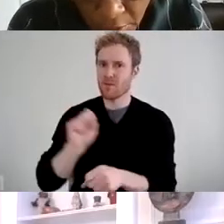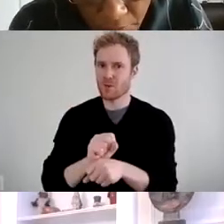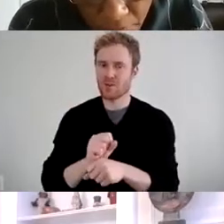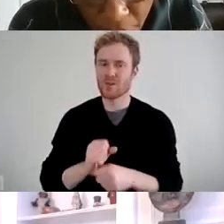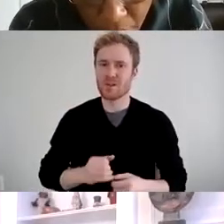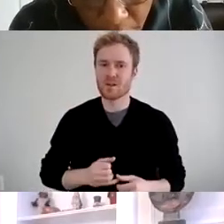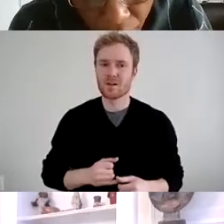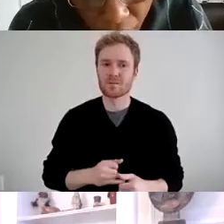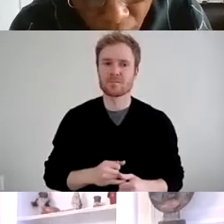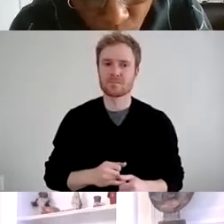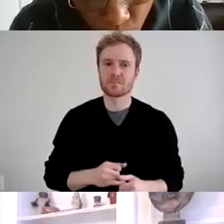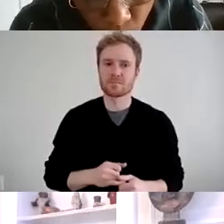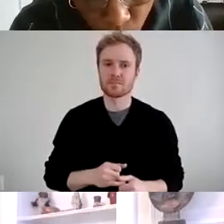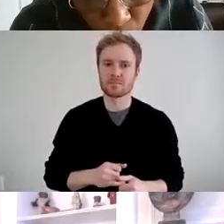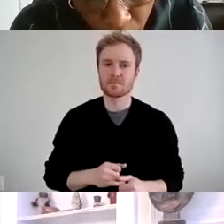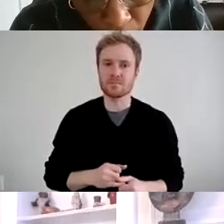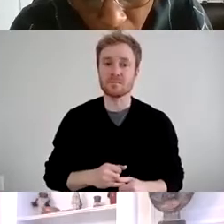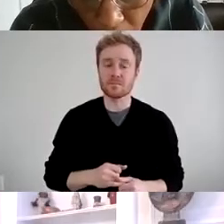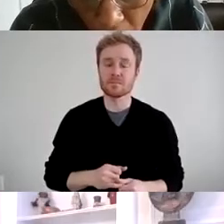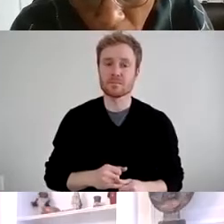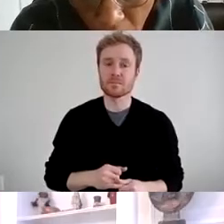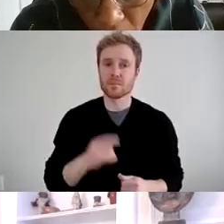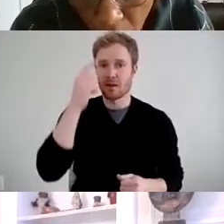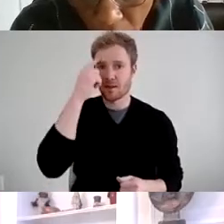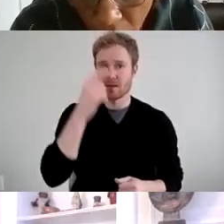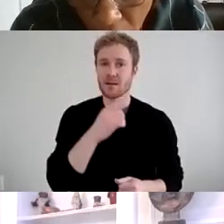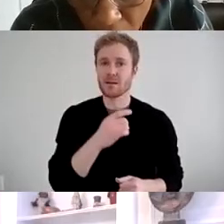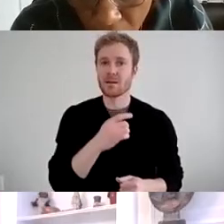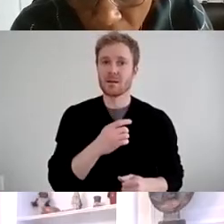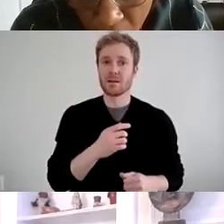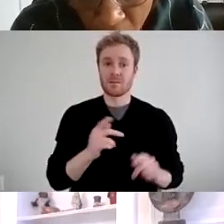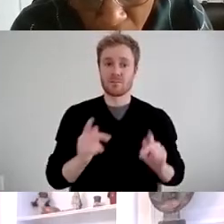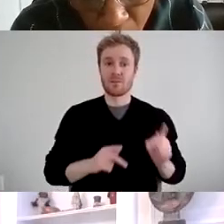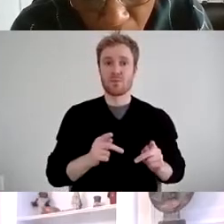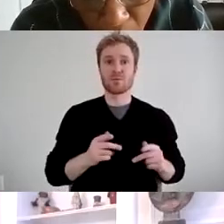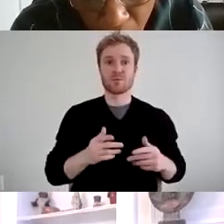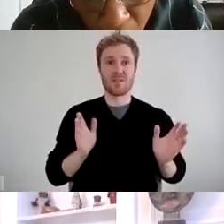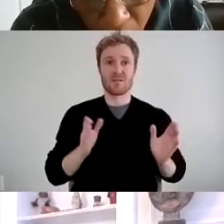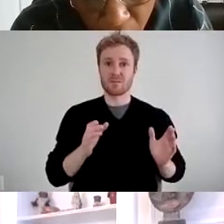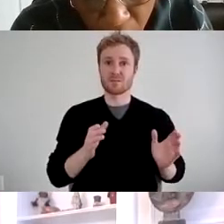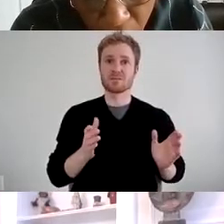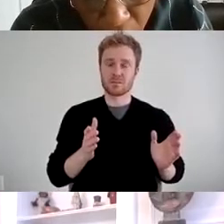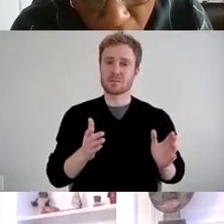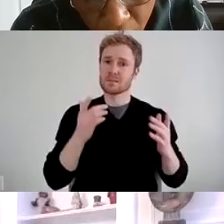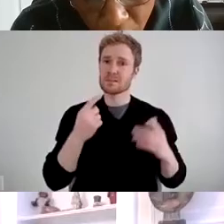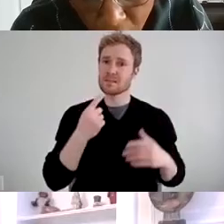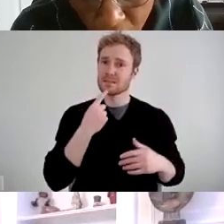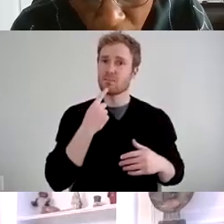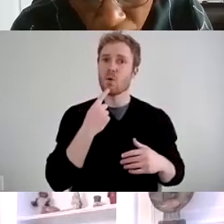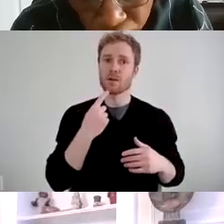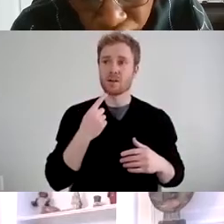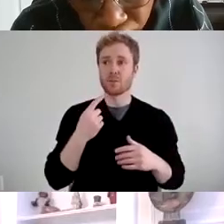my understanding from my briefings that it has been impressive, and I always like to give credit where it's due